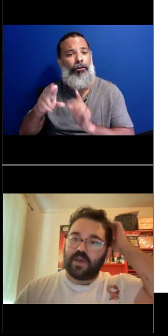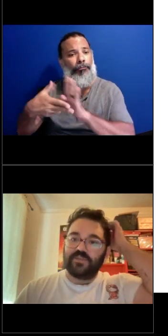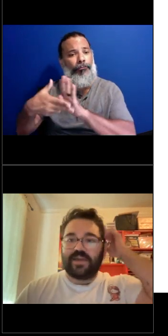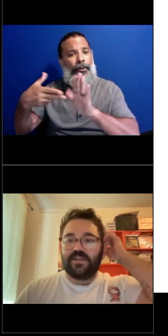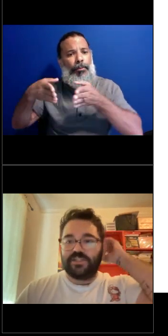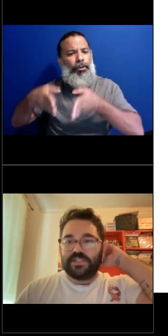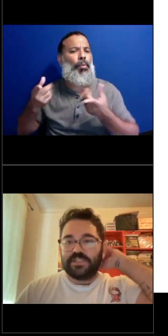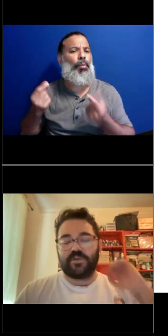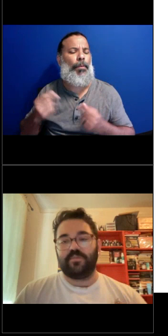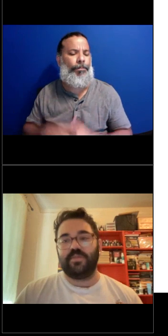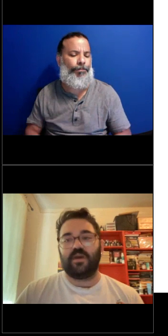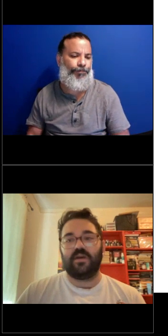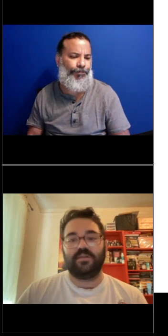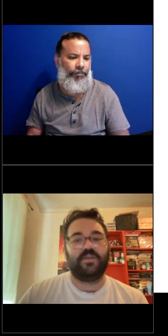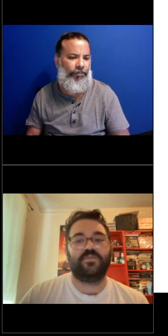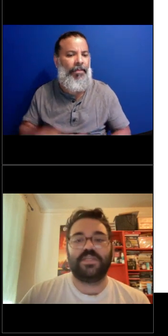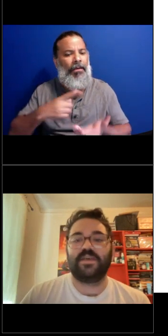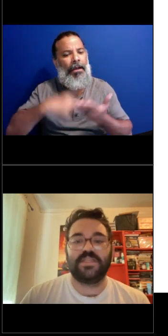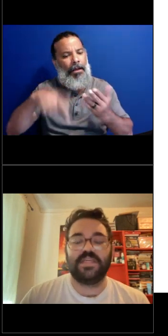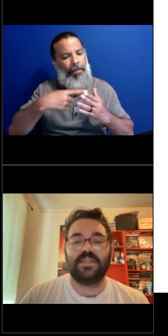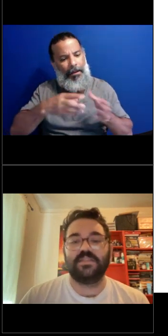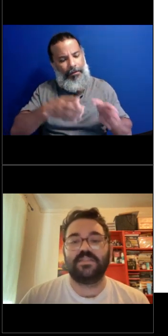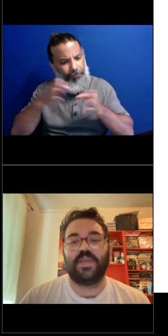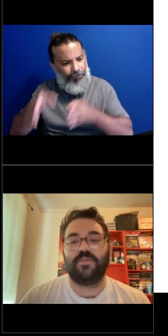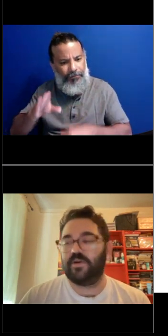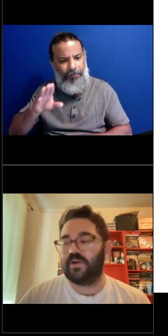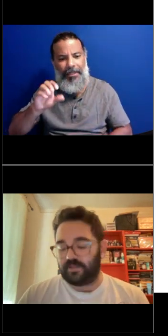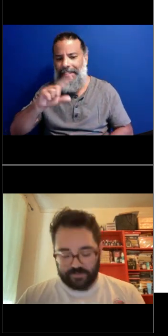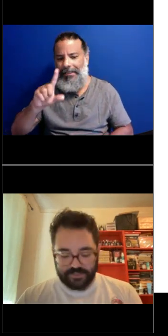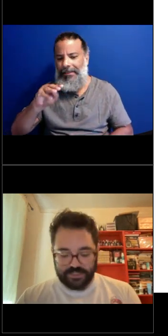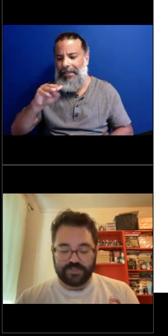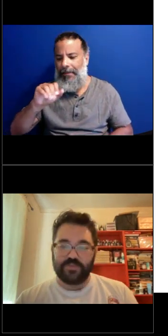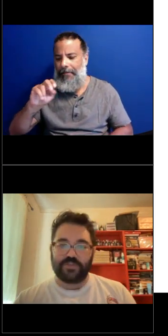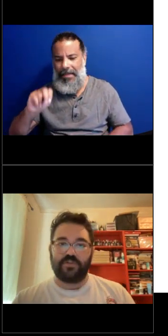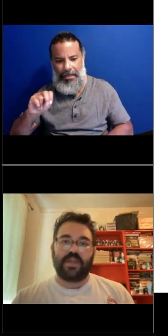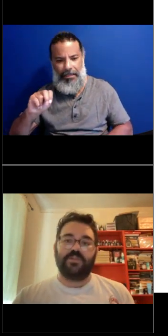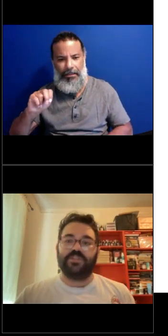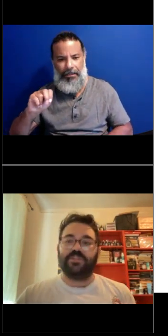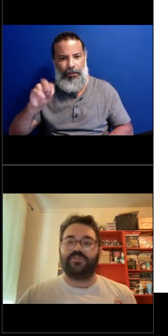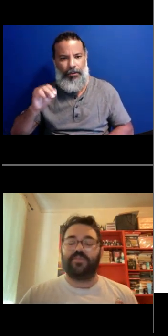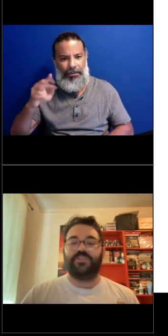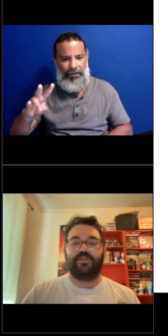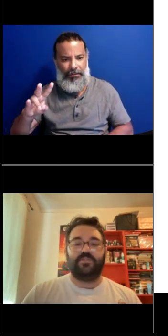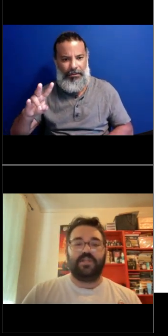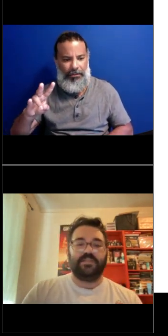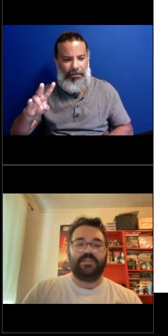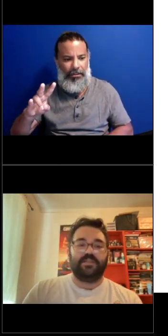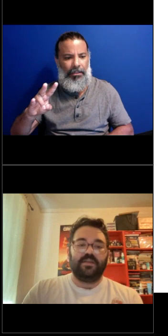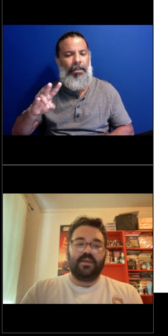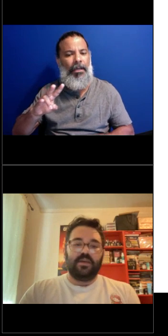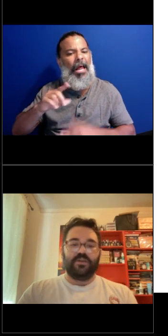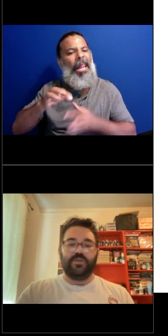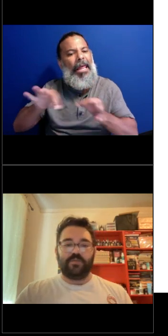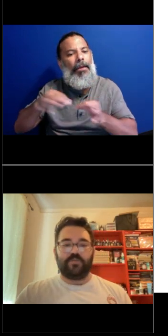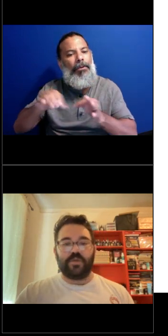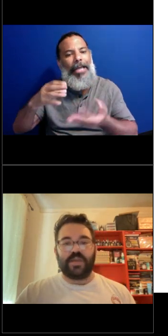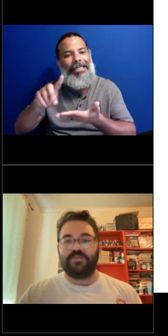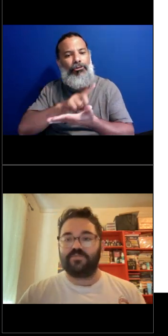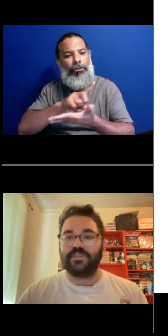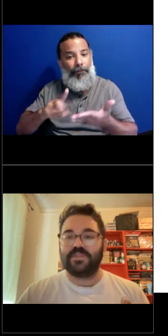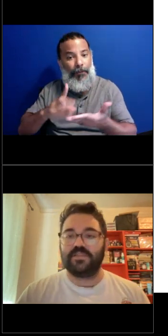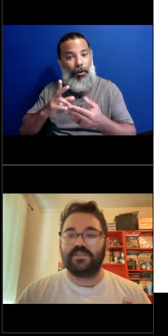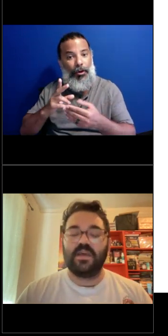a couple of strategies from Zimmern 2017. This is a paper in the first issue of the Journal of Language and Discrimination, if you'd like to Google it